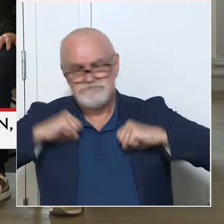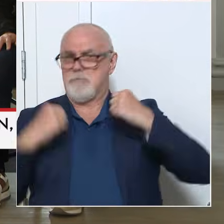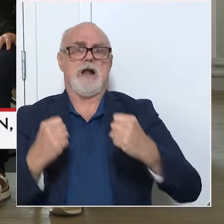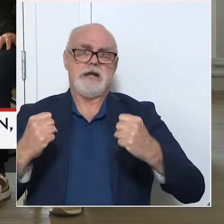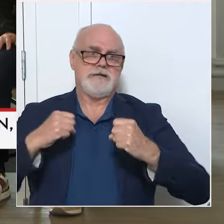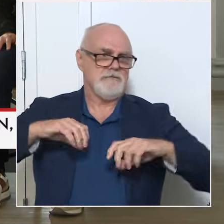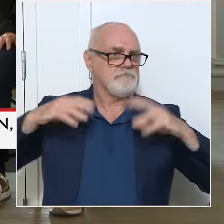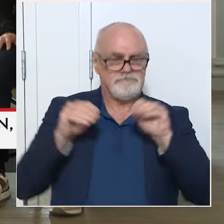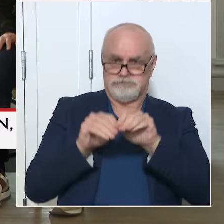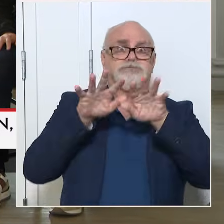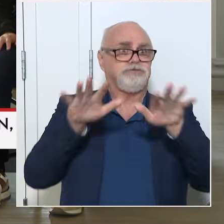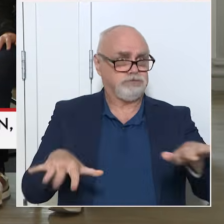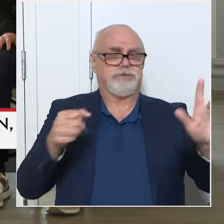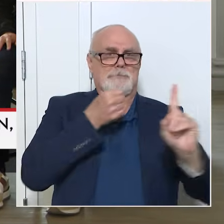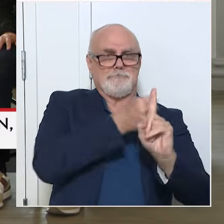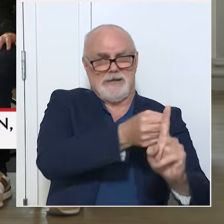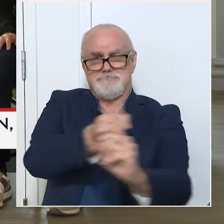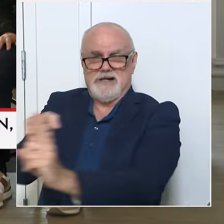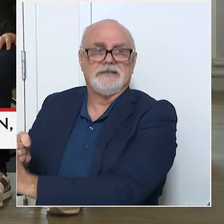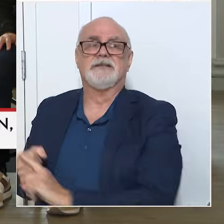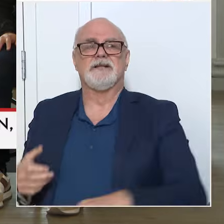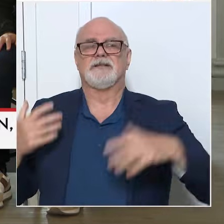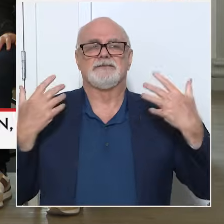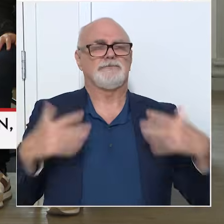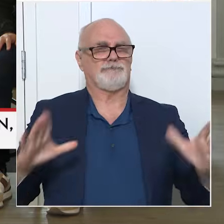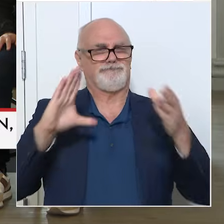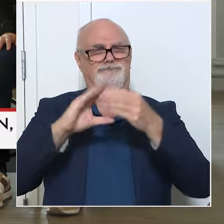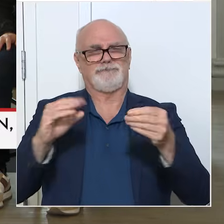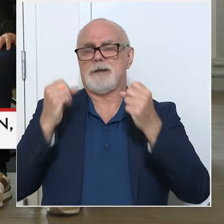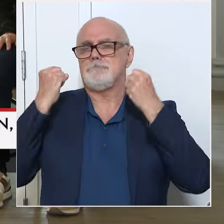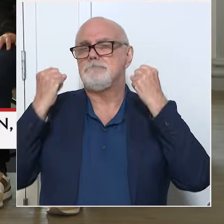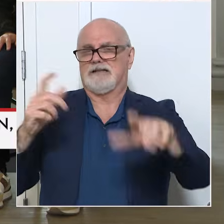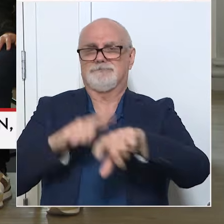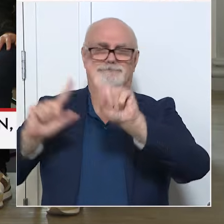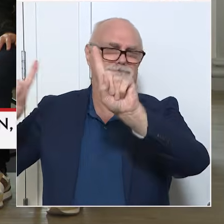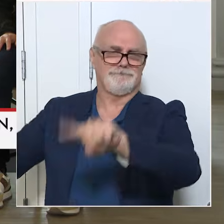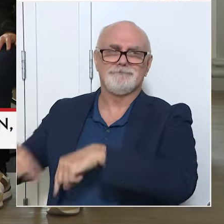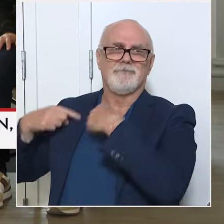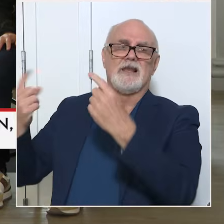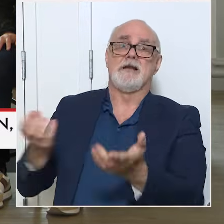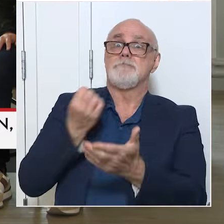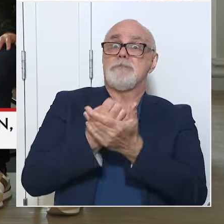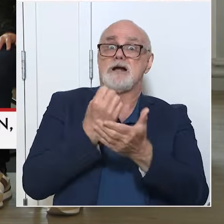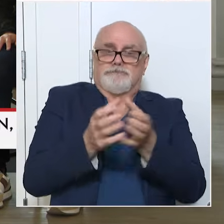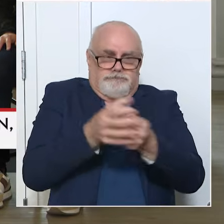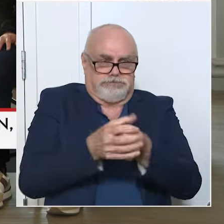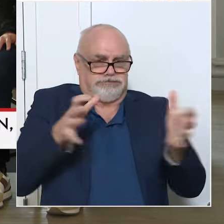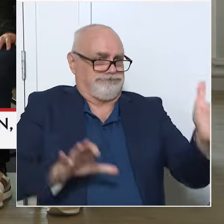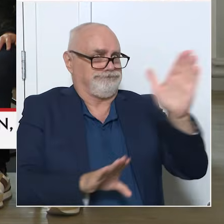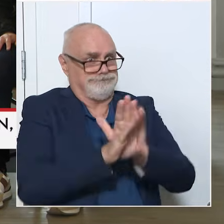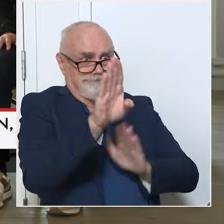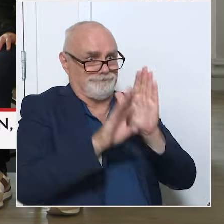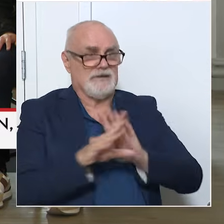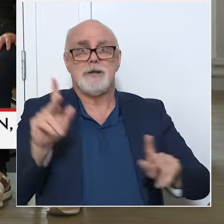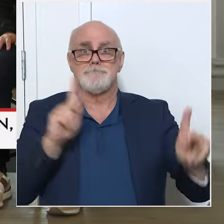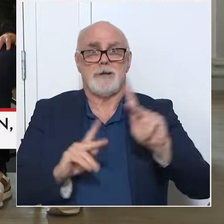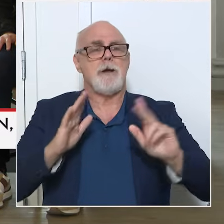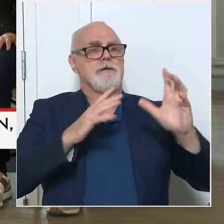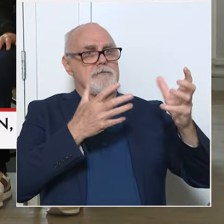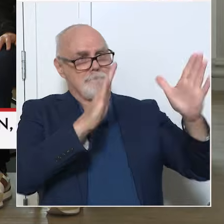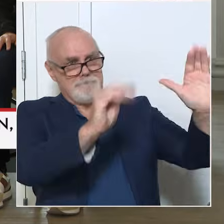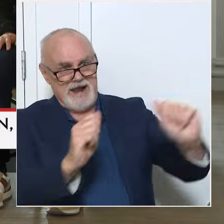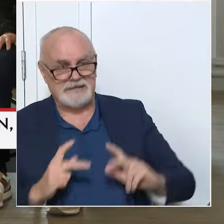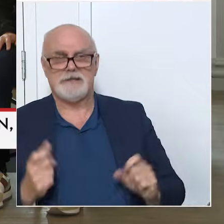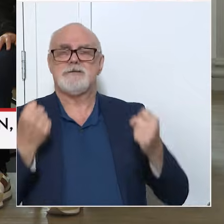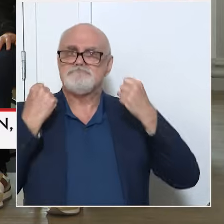Economic Development, I've said it many times, economic growth must be people-powered. That means it's making it easier to do